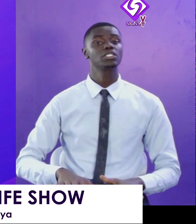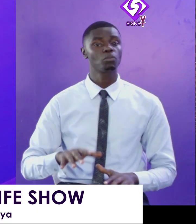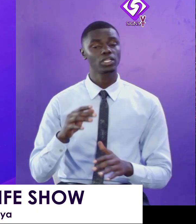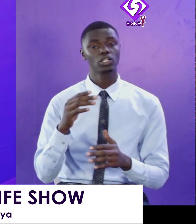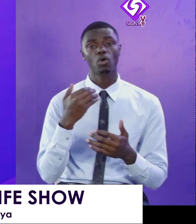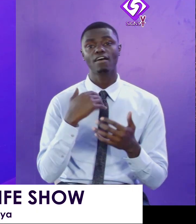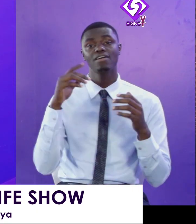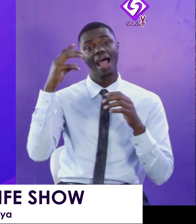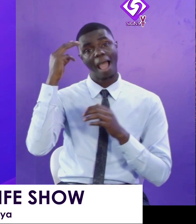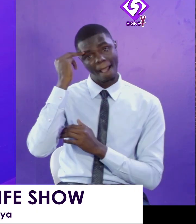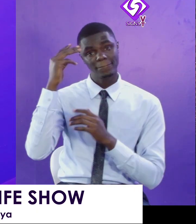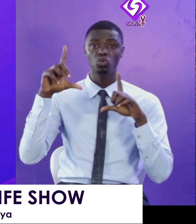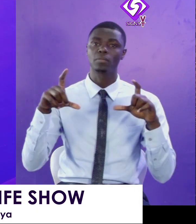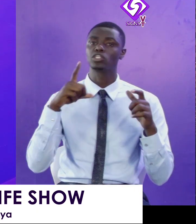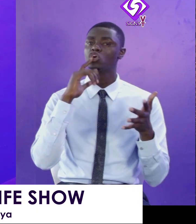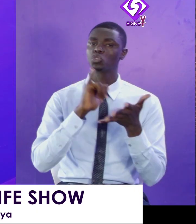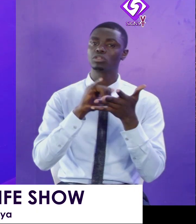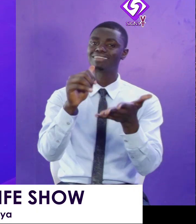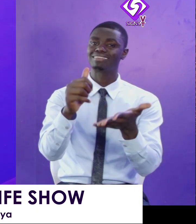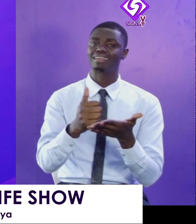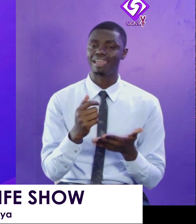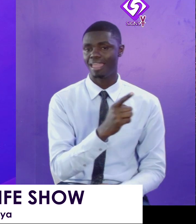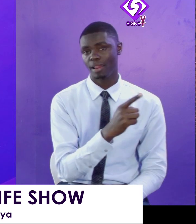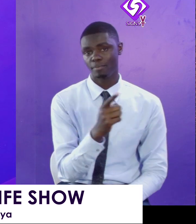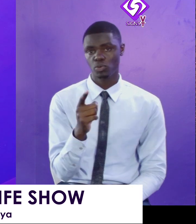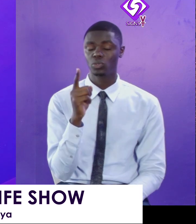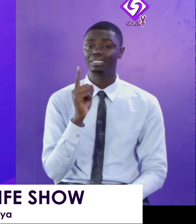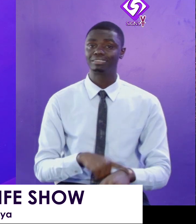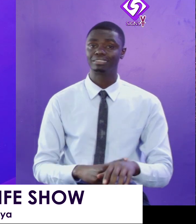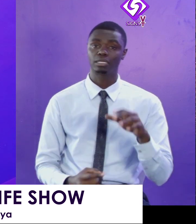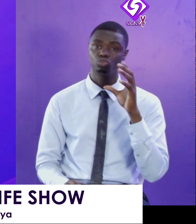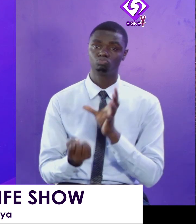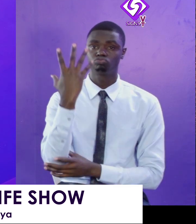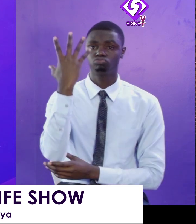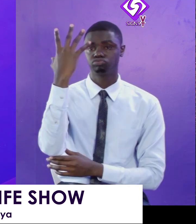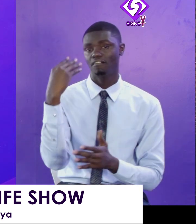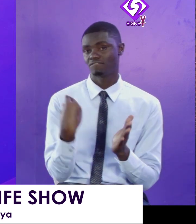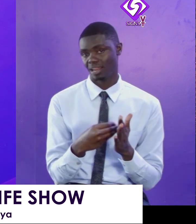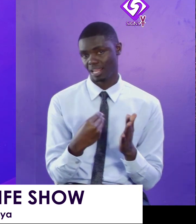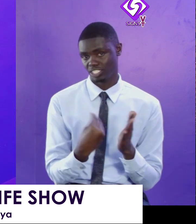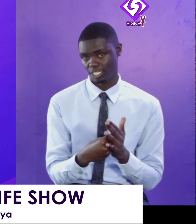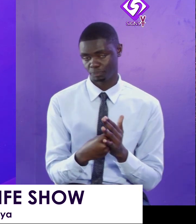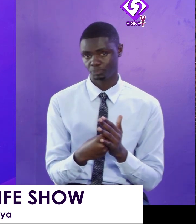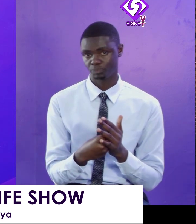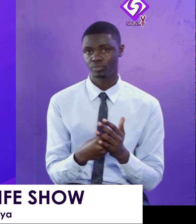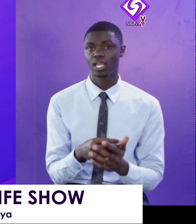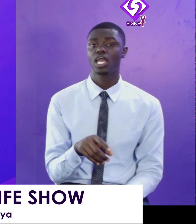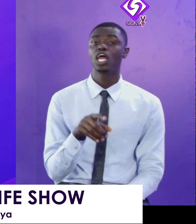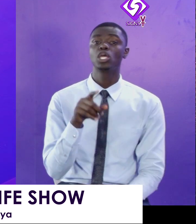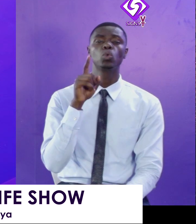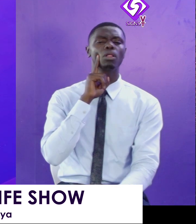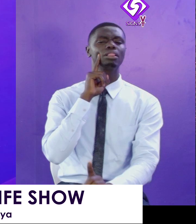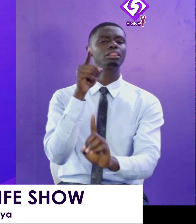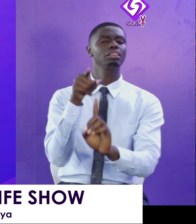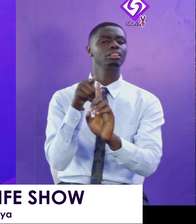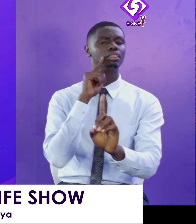picture so that it can help you even as you grow financially. You are aiming